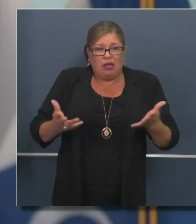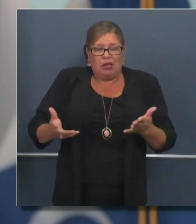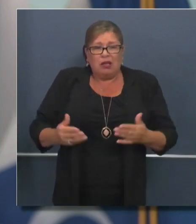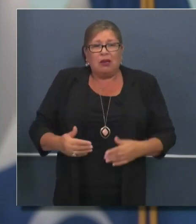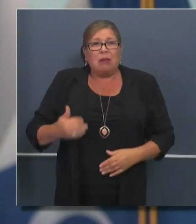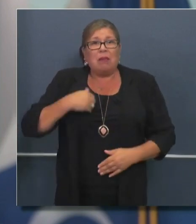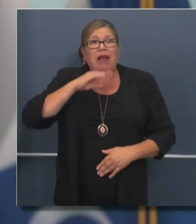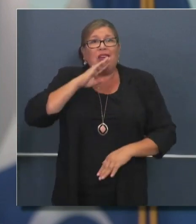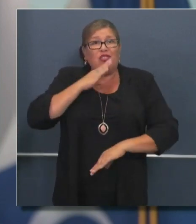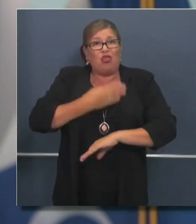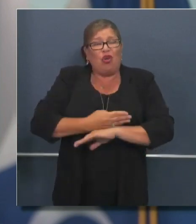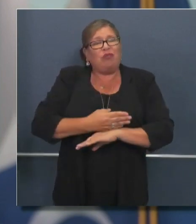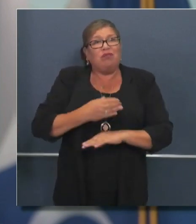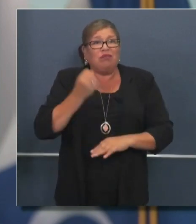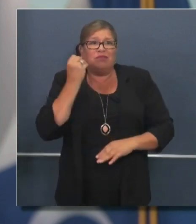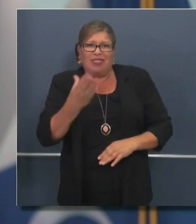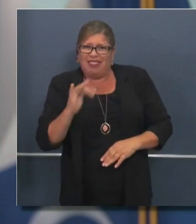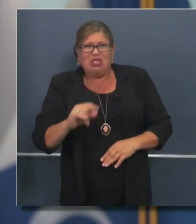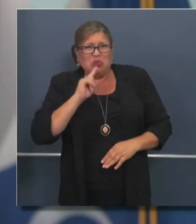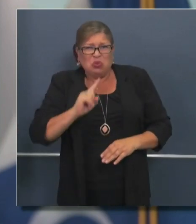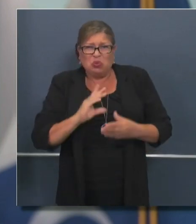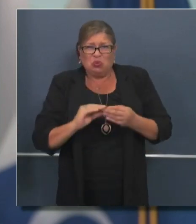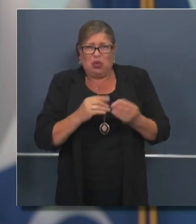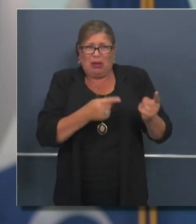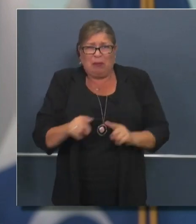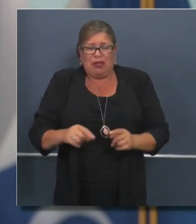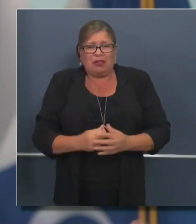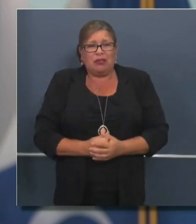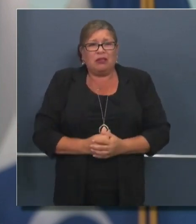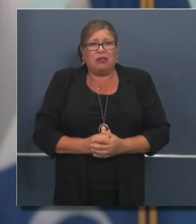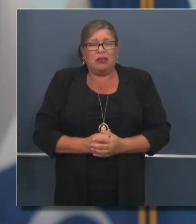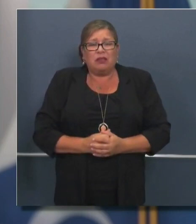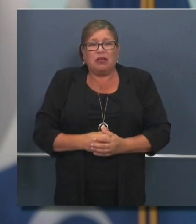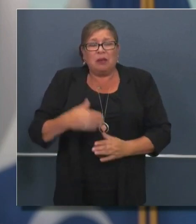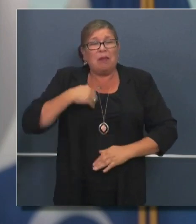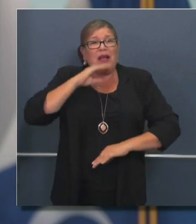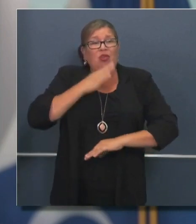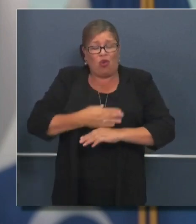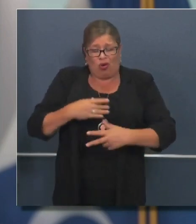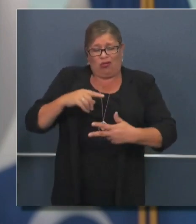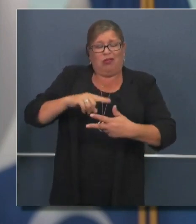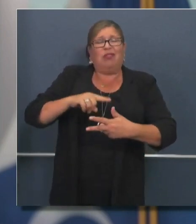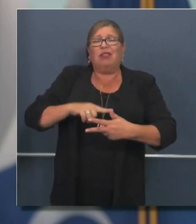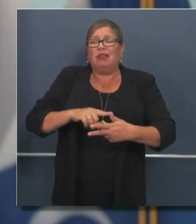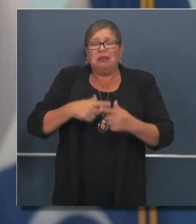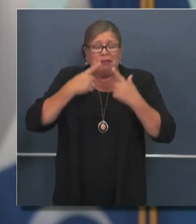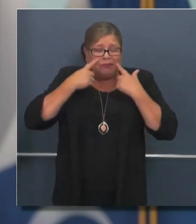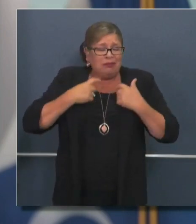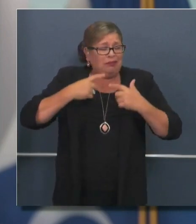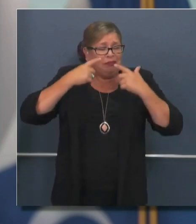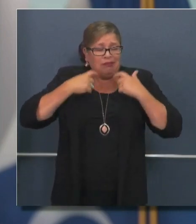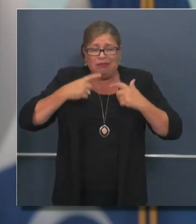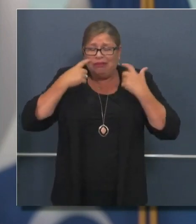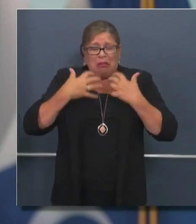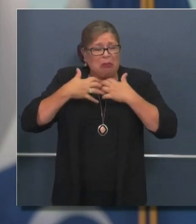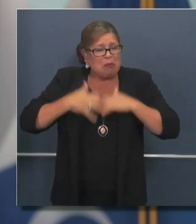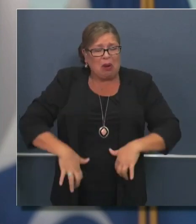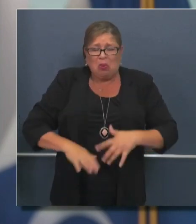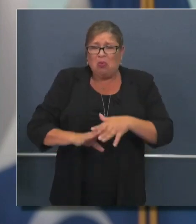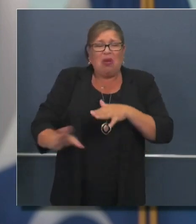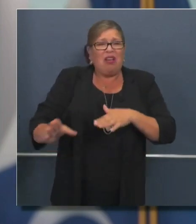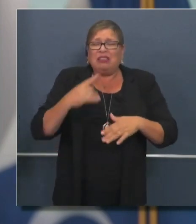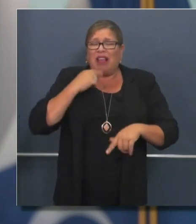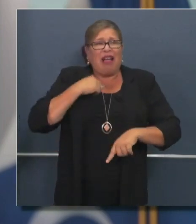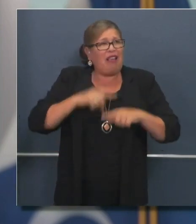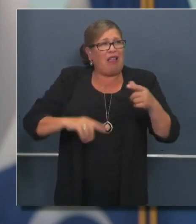Brooklyn, true story, by the way, my daughter, Brooklyn, just started to break down completely and ran away herself, said, "I can't talk about all this."